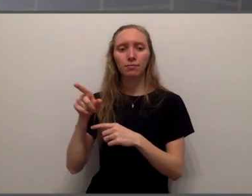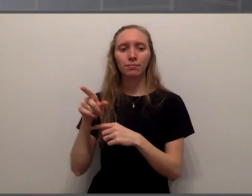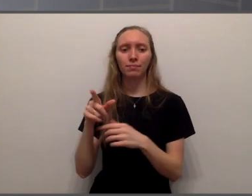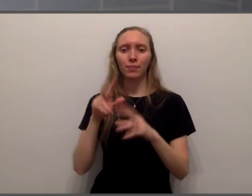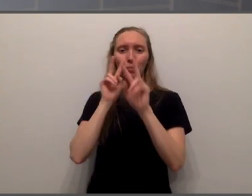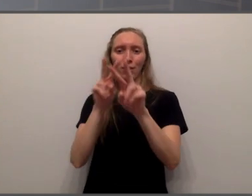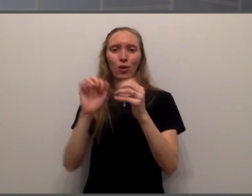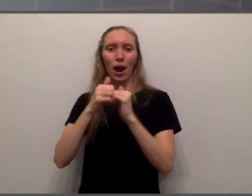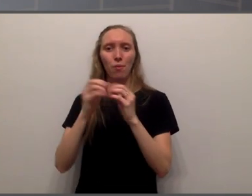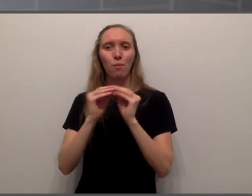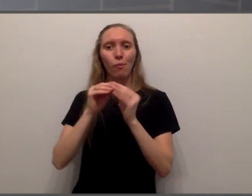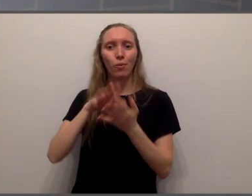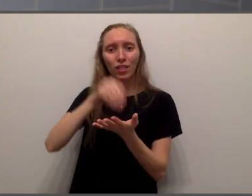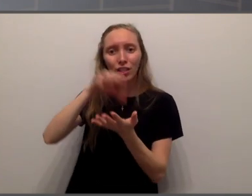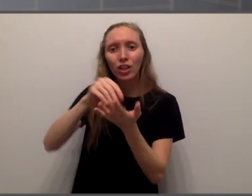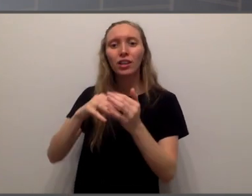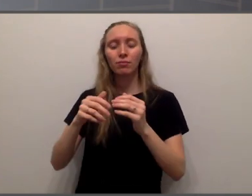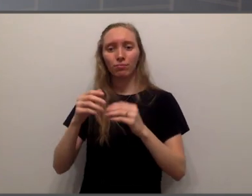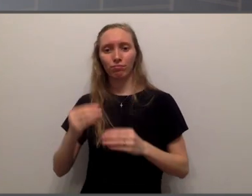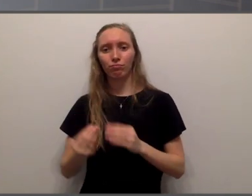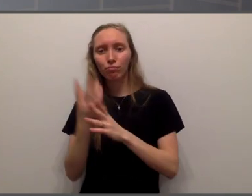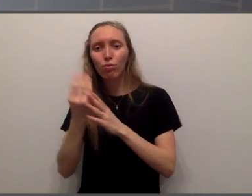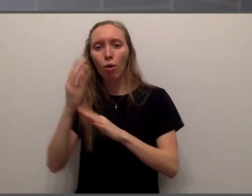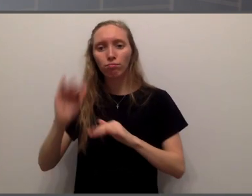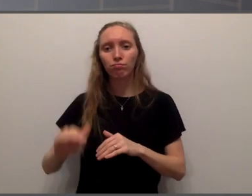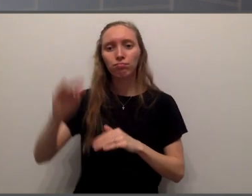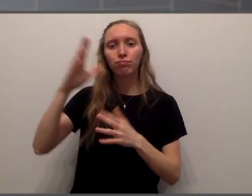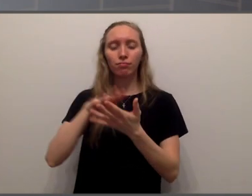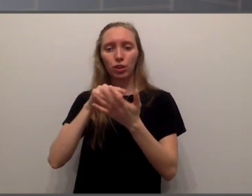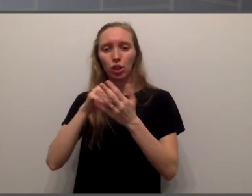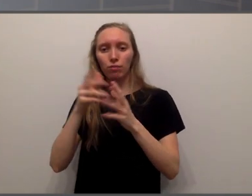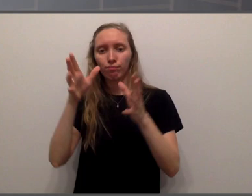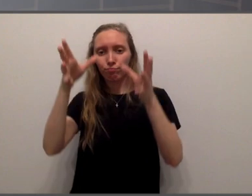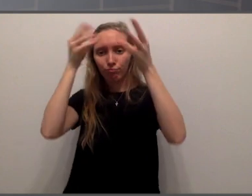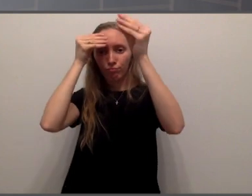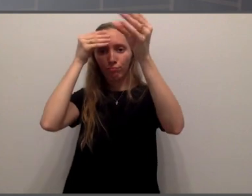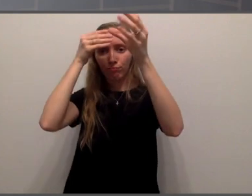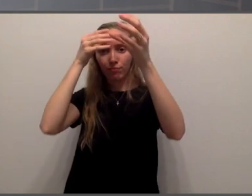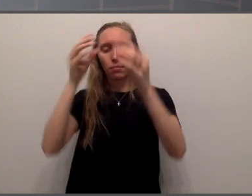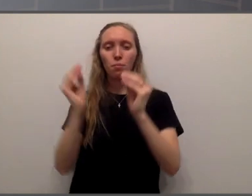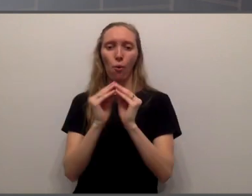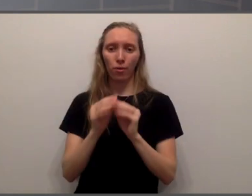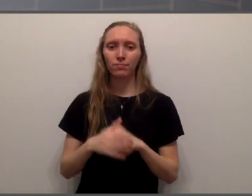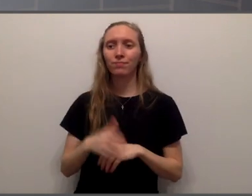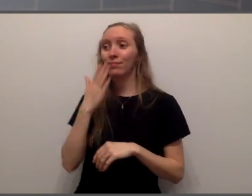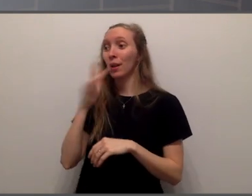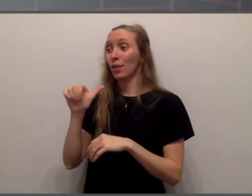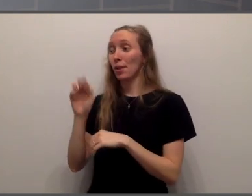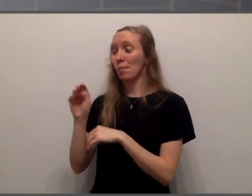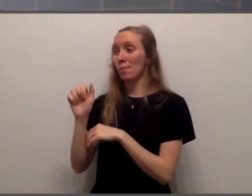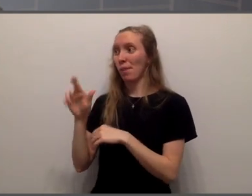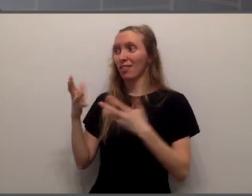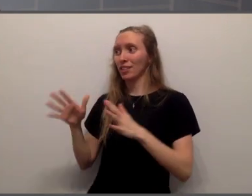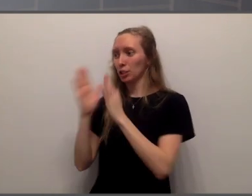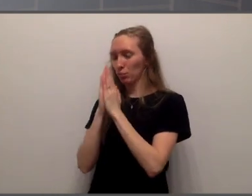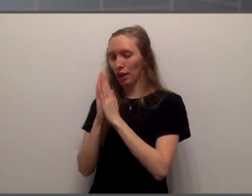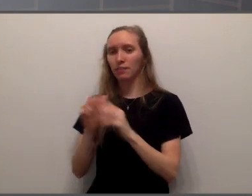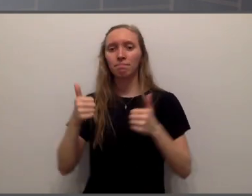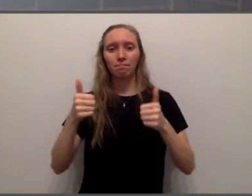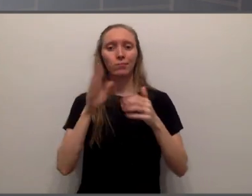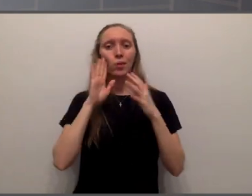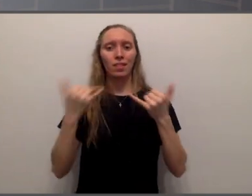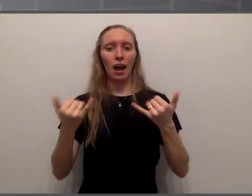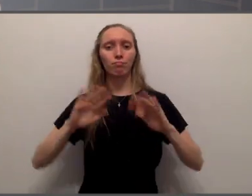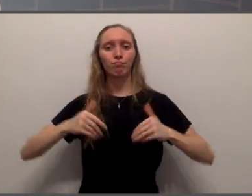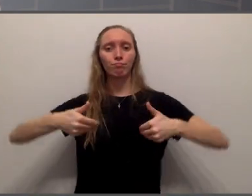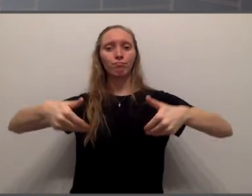Well, Lamar has prayed for us. I'm so grateful for him and for his teaching today. What a great way to start the series. But we've prayed, and so we're just going to dismiss you now to